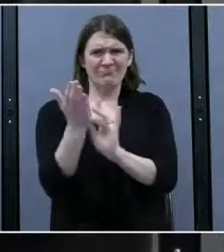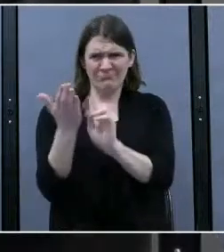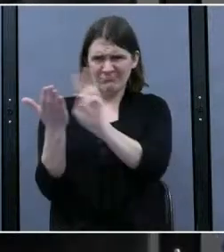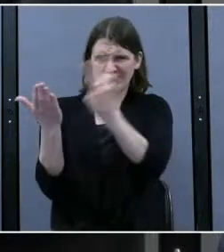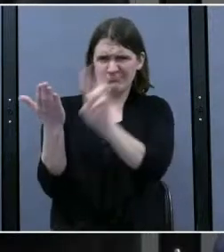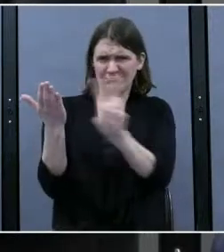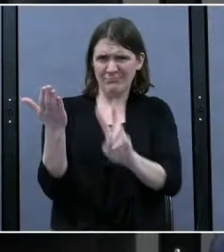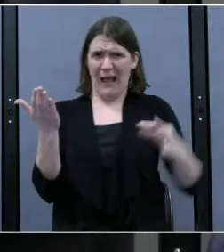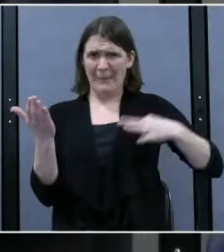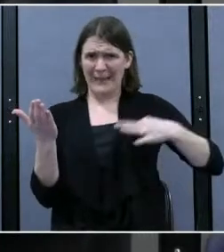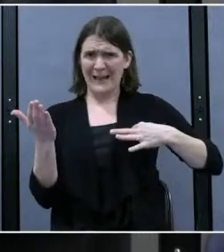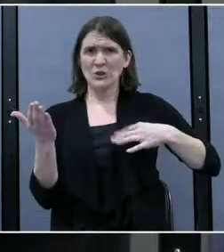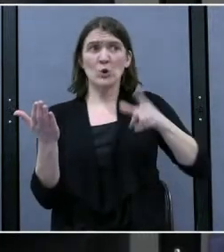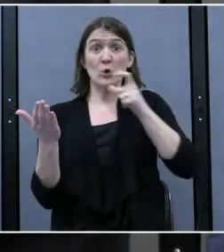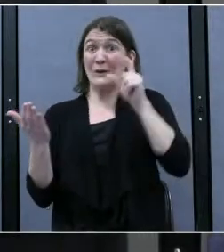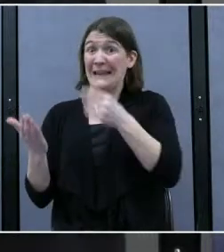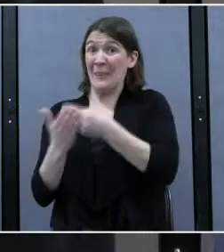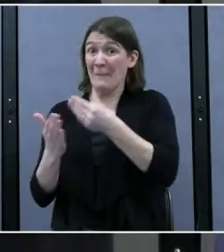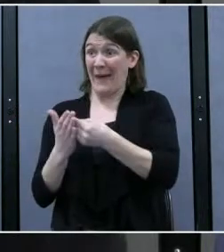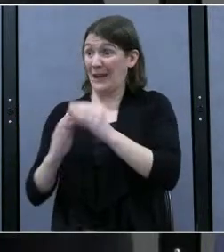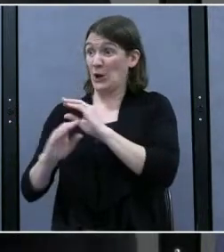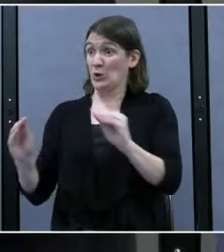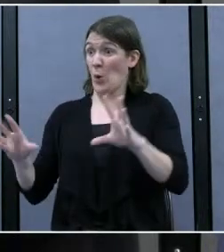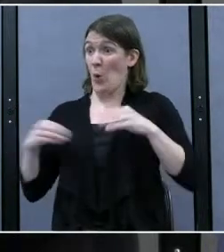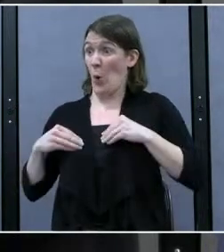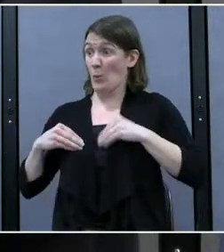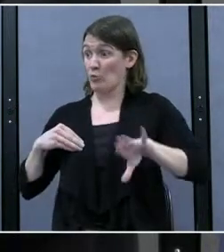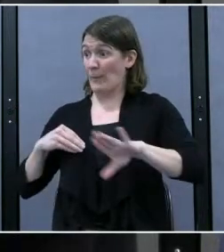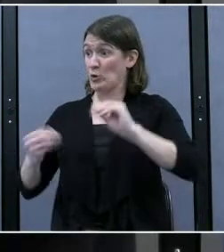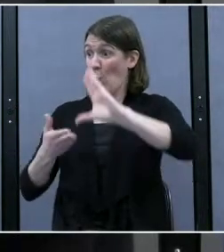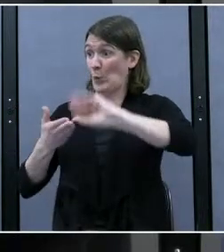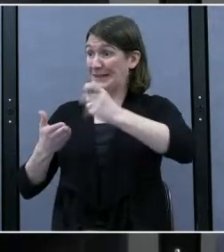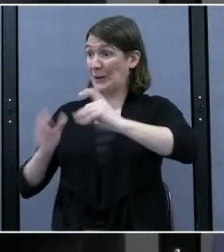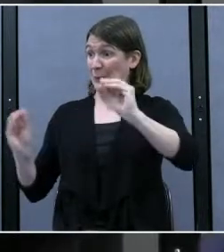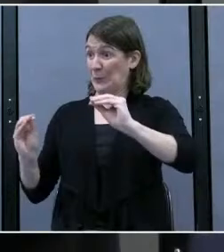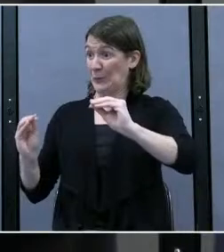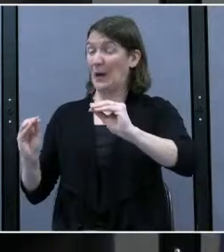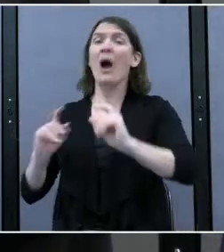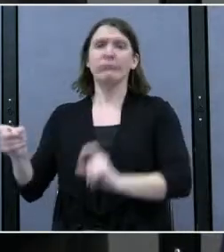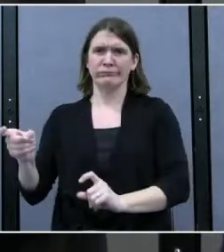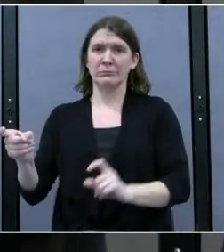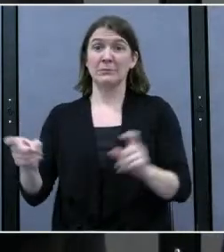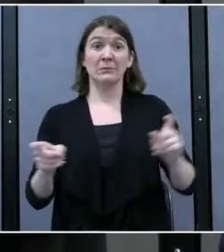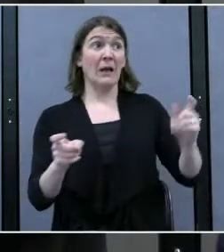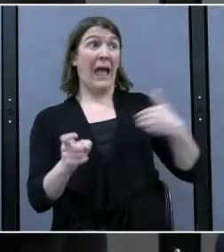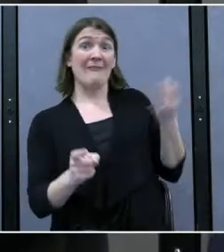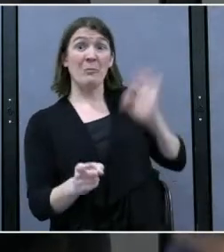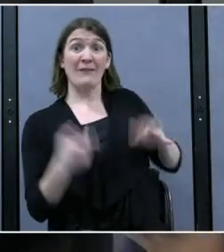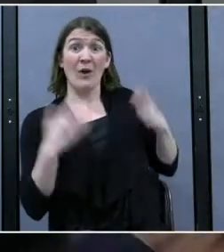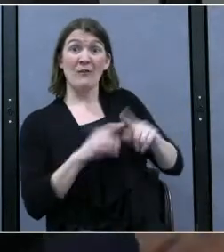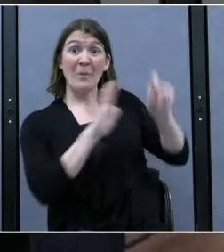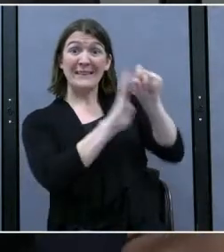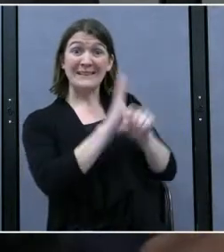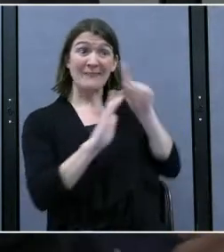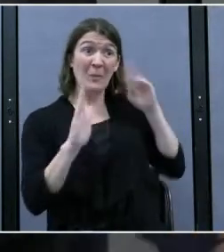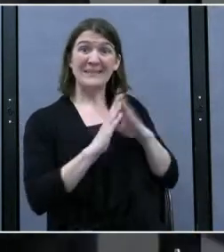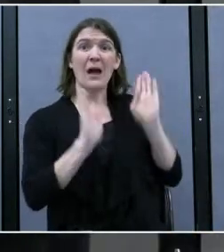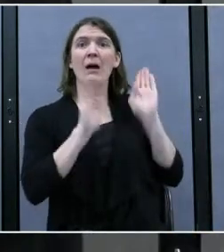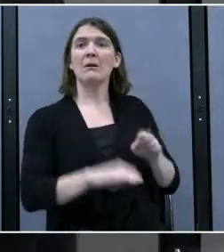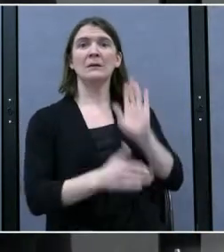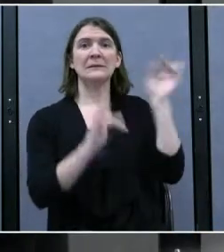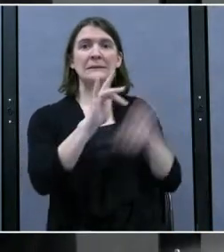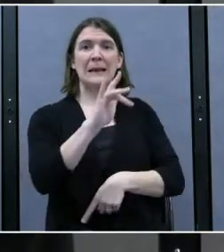really need the money and are not getting a double benefit from the town. Now